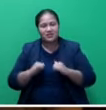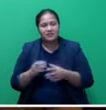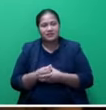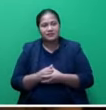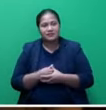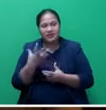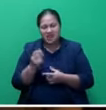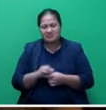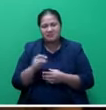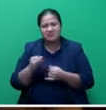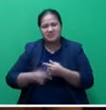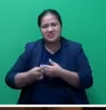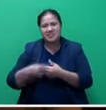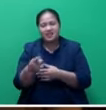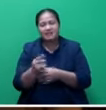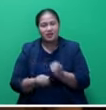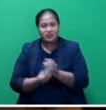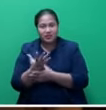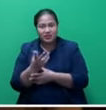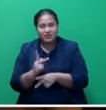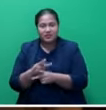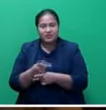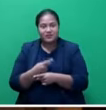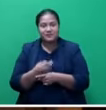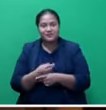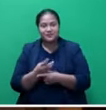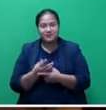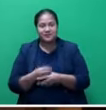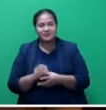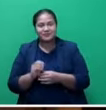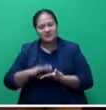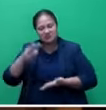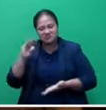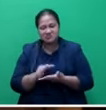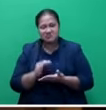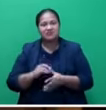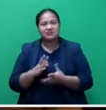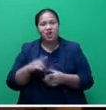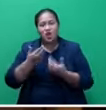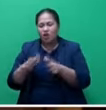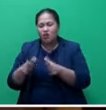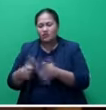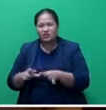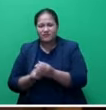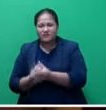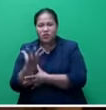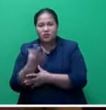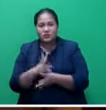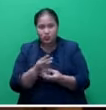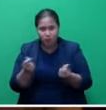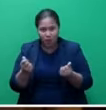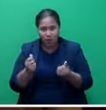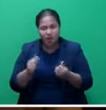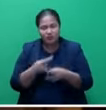help maintain sustainable sugarcane production while minimizing loss of yield and soil resources to increase